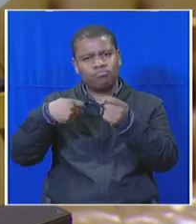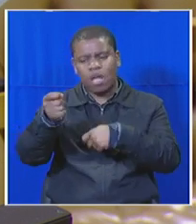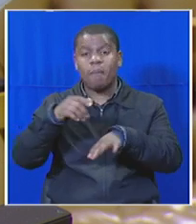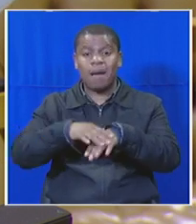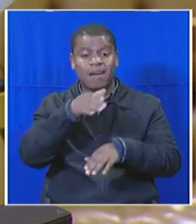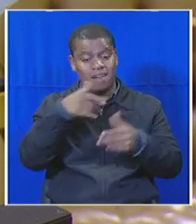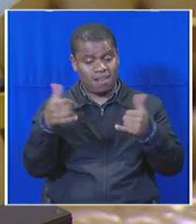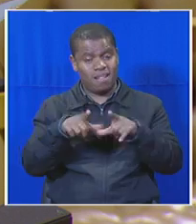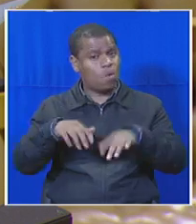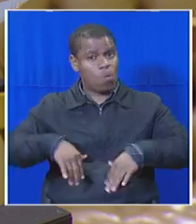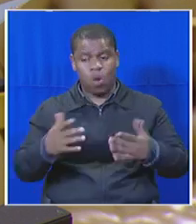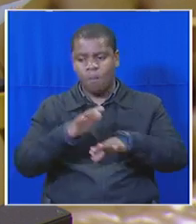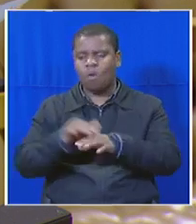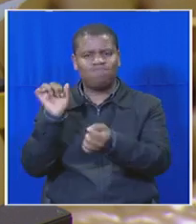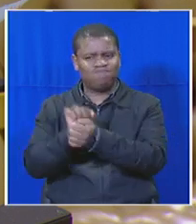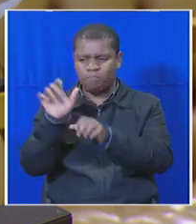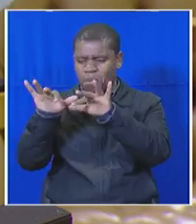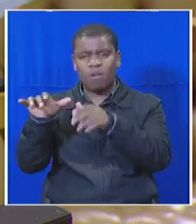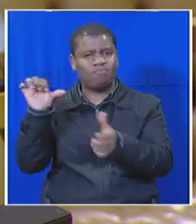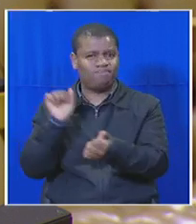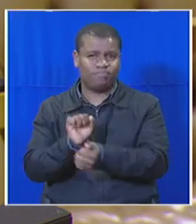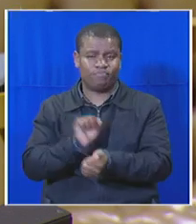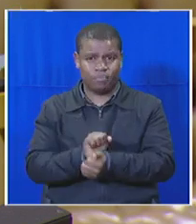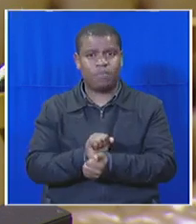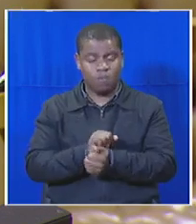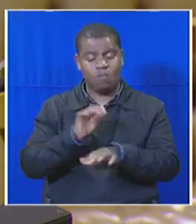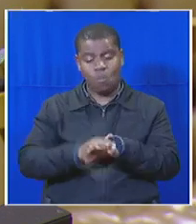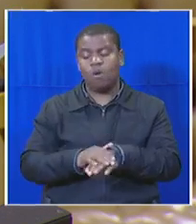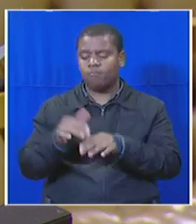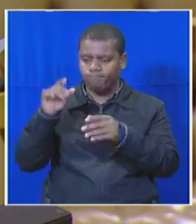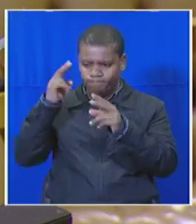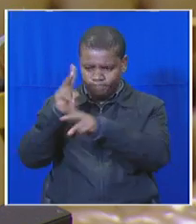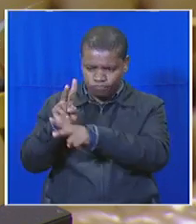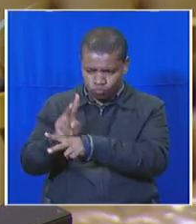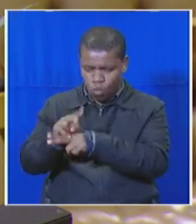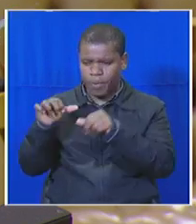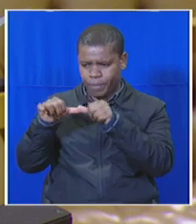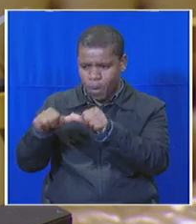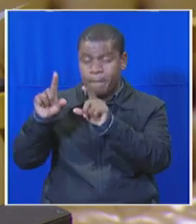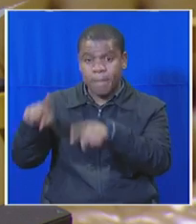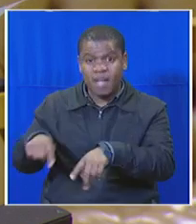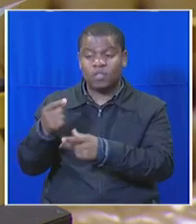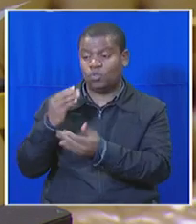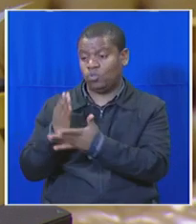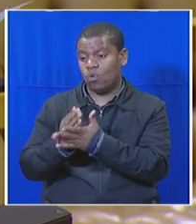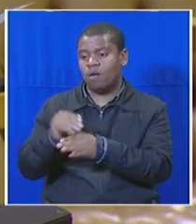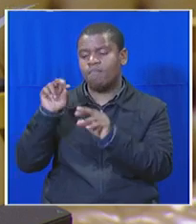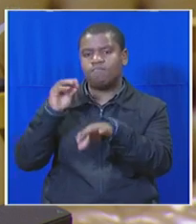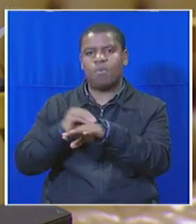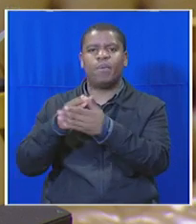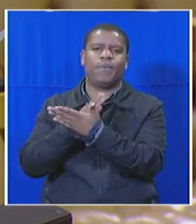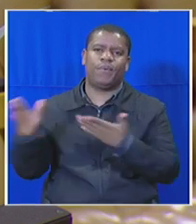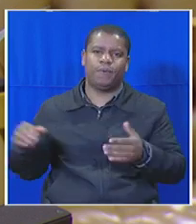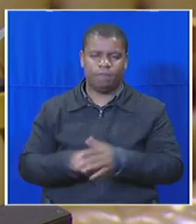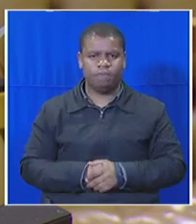Stopper will continue in the area for an indefinite time until the situation is stabilized. Wherefore, we call upon this Honourable House to